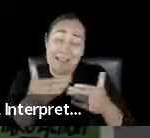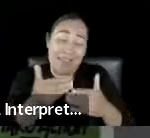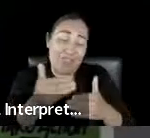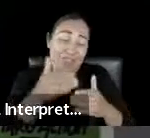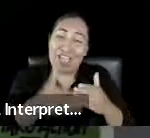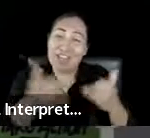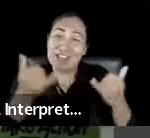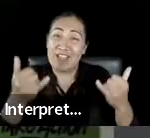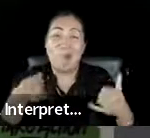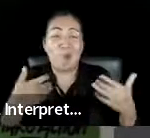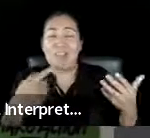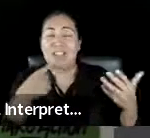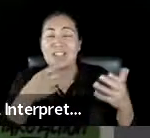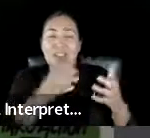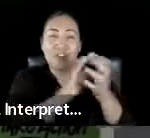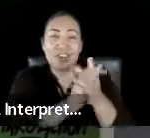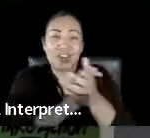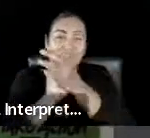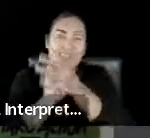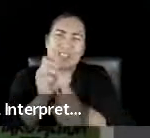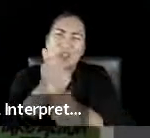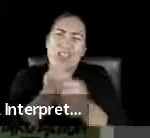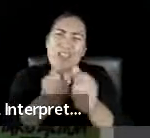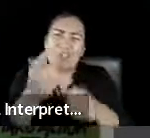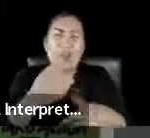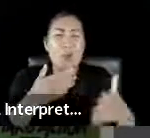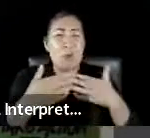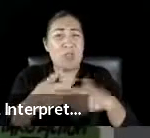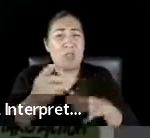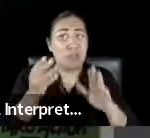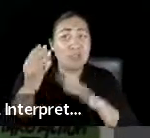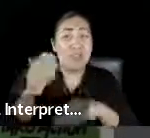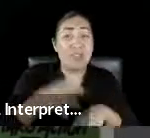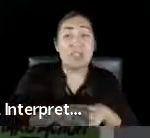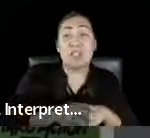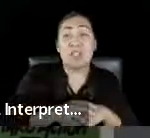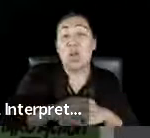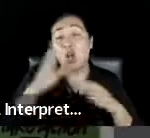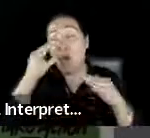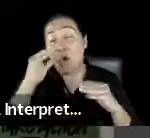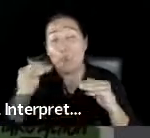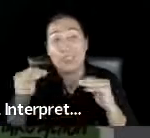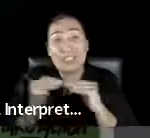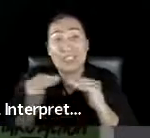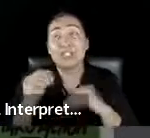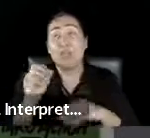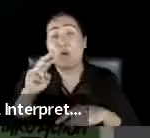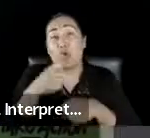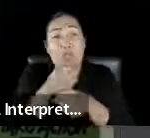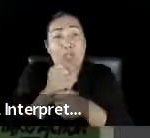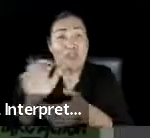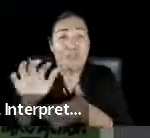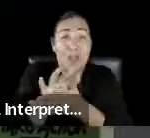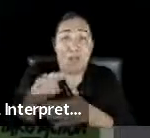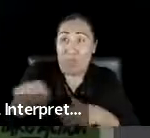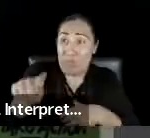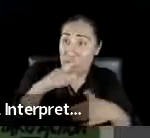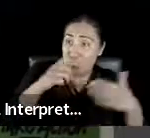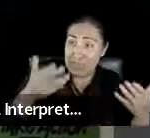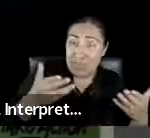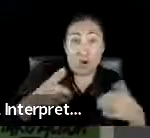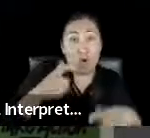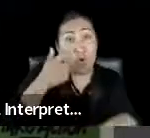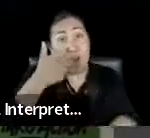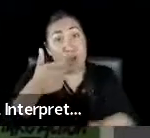And I just want to say congratulations to everybody, whether you submitted in Hope and Justice, whether you created a film, those that are here tonight, those that are